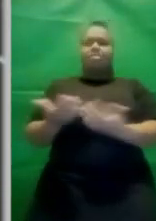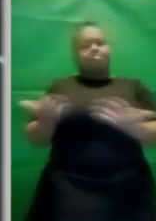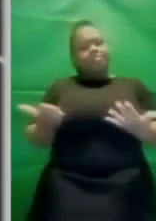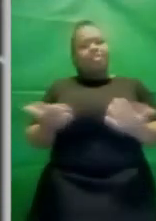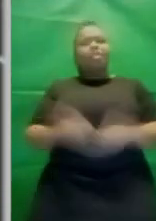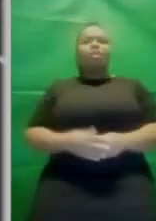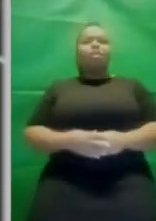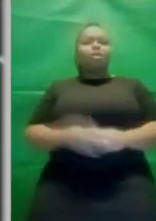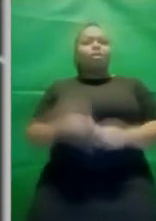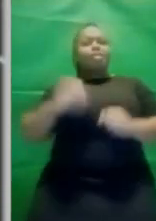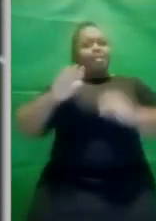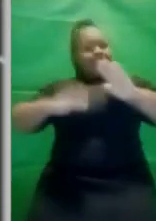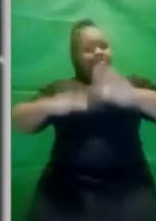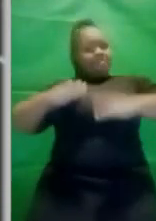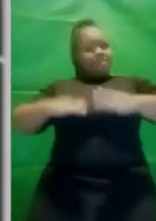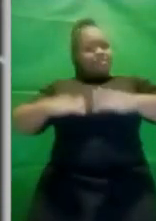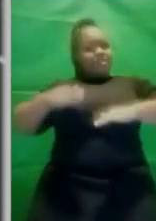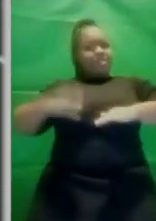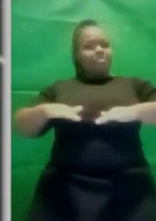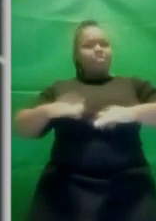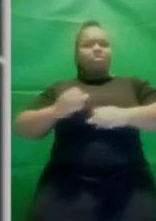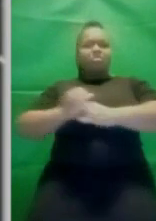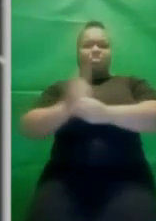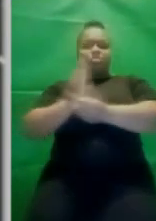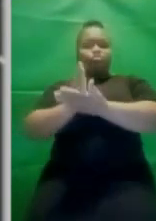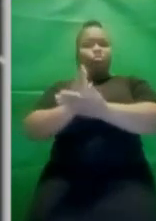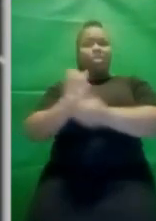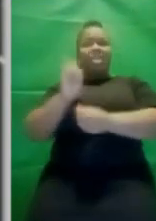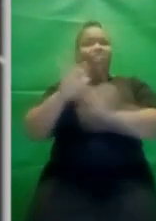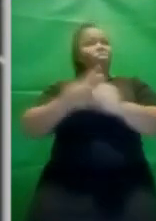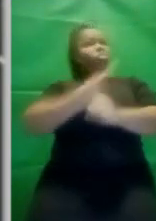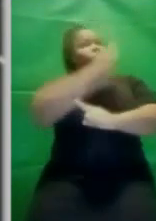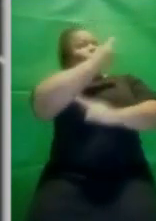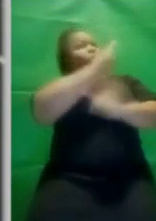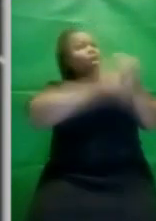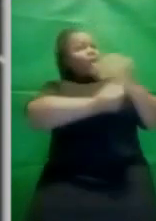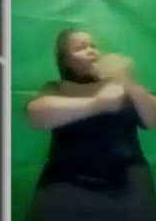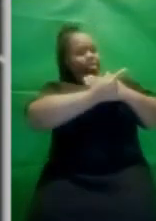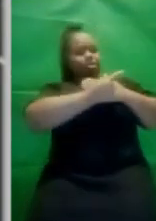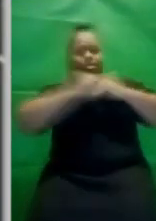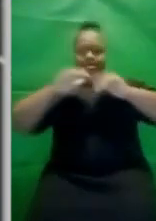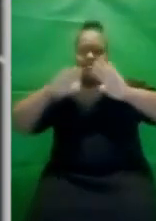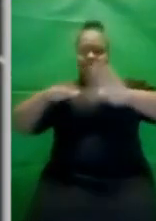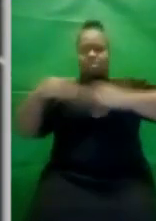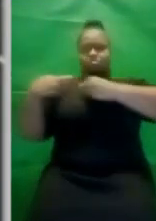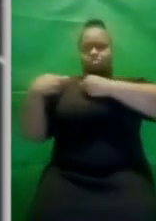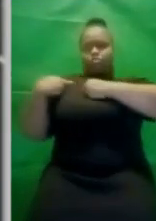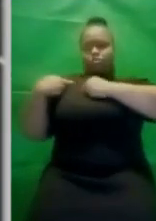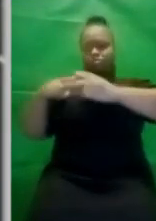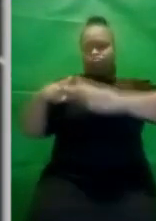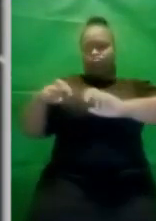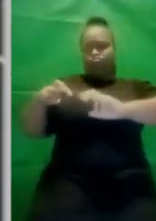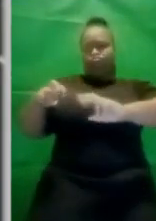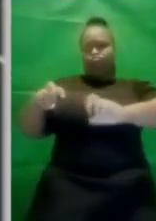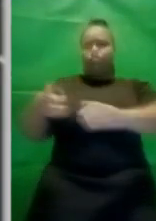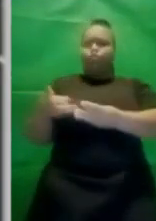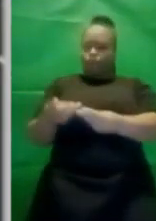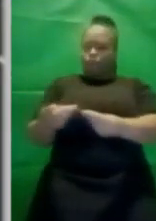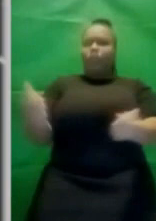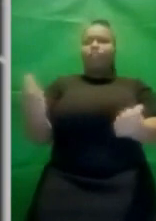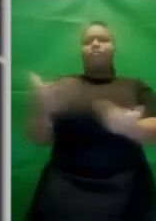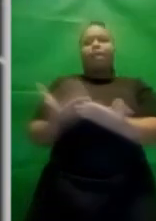have to ensure that it investigates these matters and that it gets brought, appropriate remedial measures gets